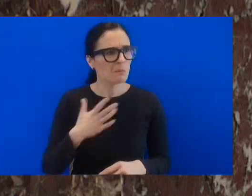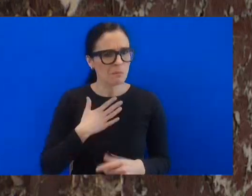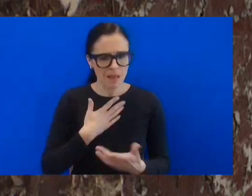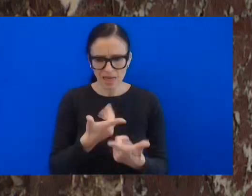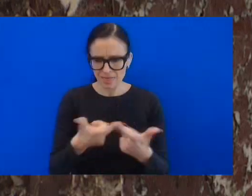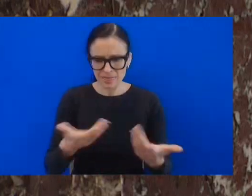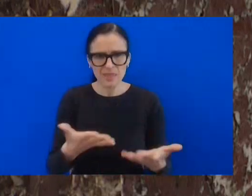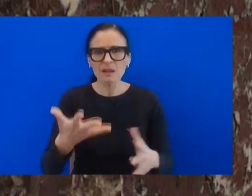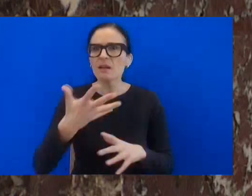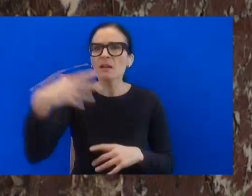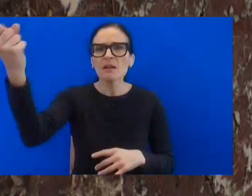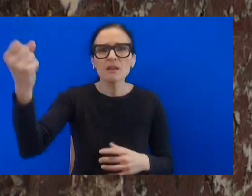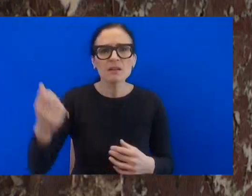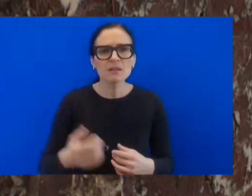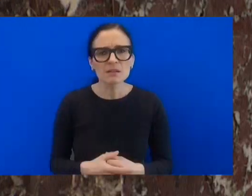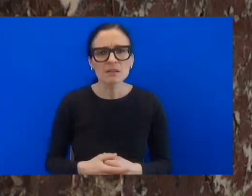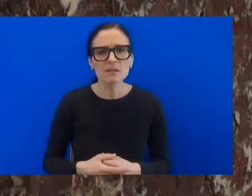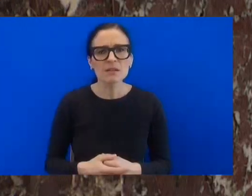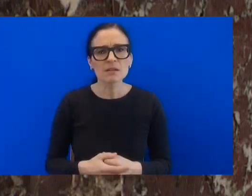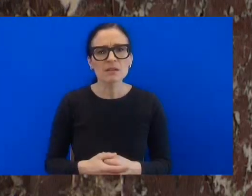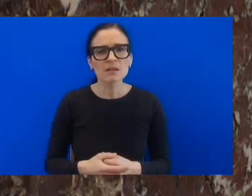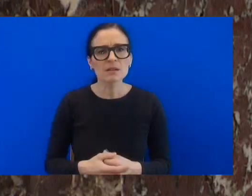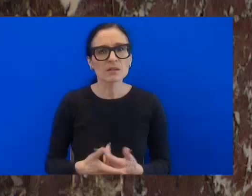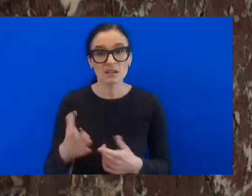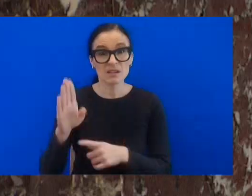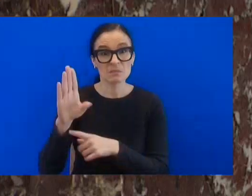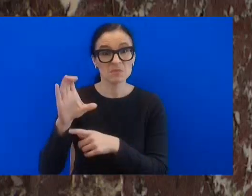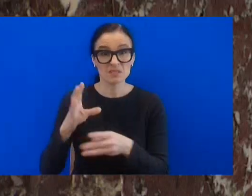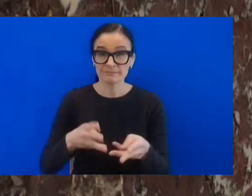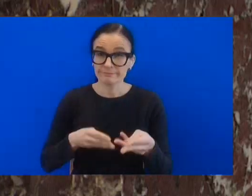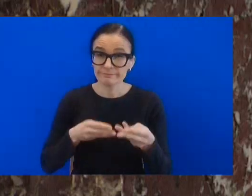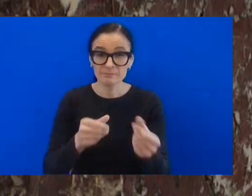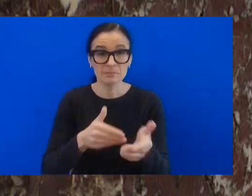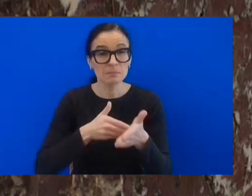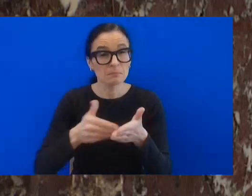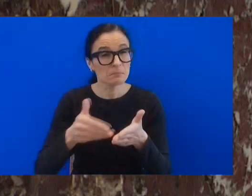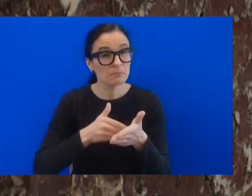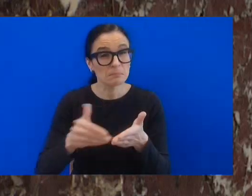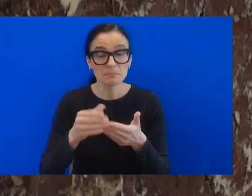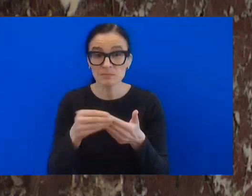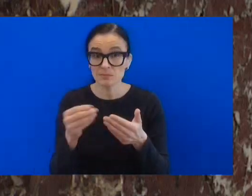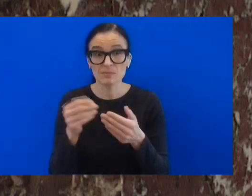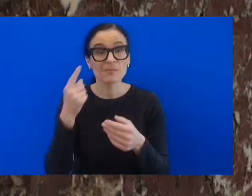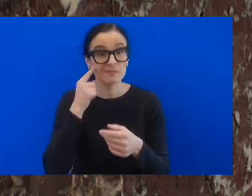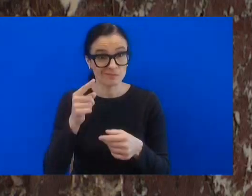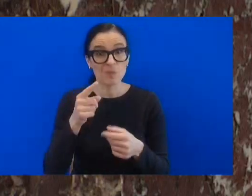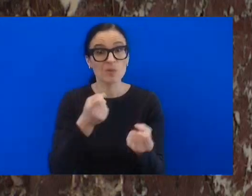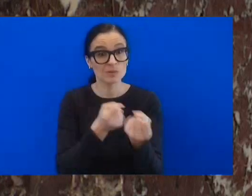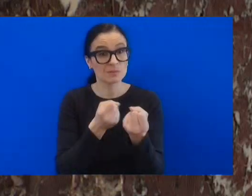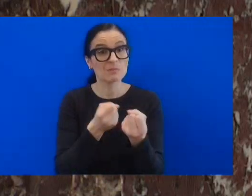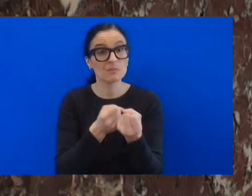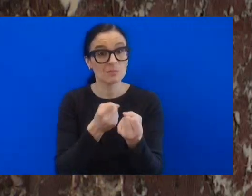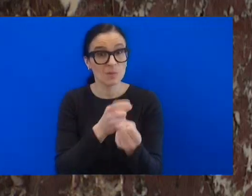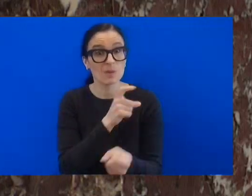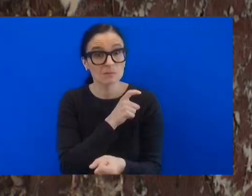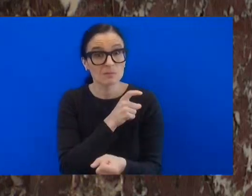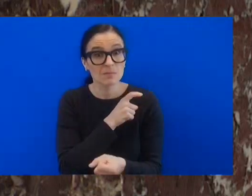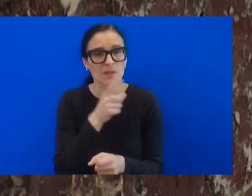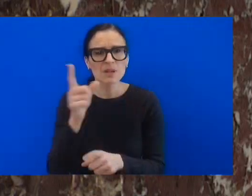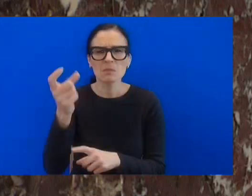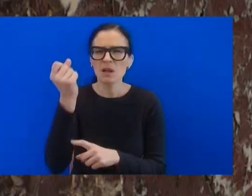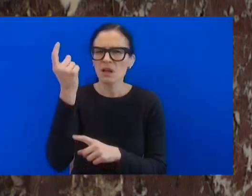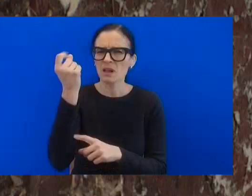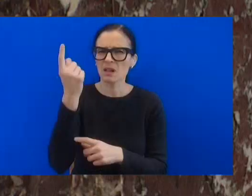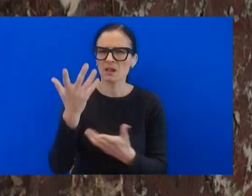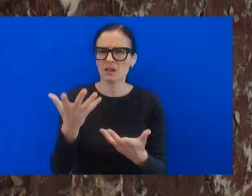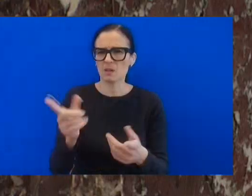bans, yet continues to make woefully inadequate investments in dignified and safe housing.